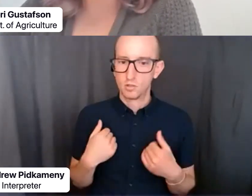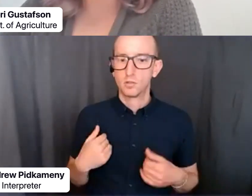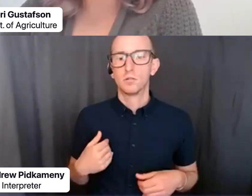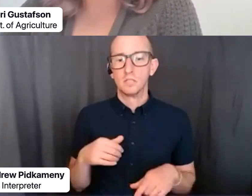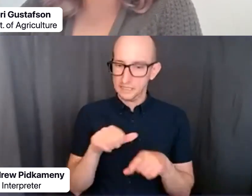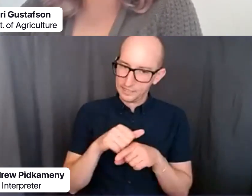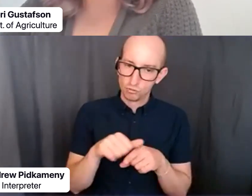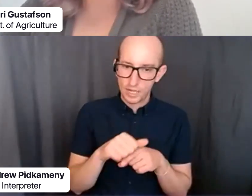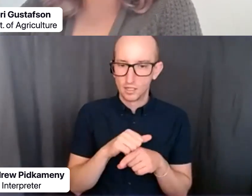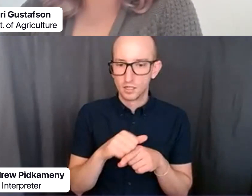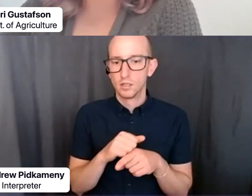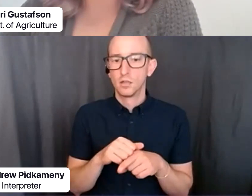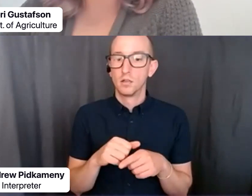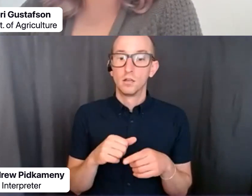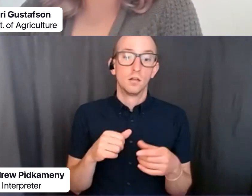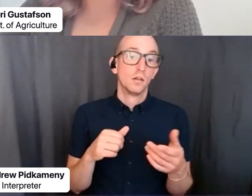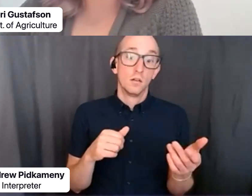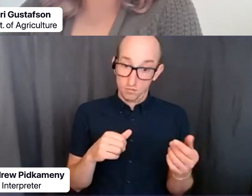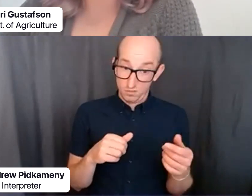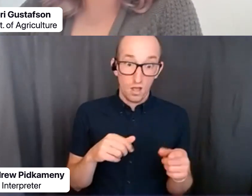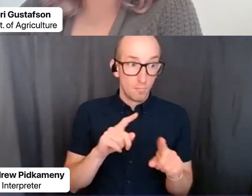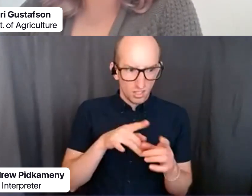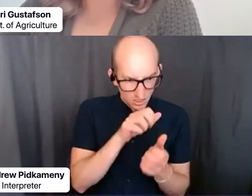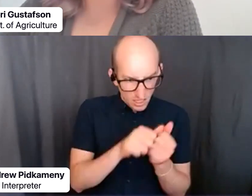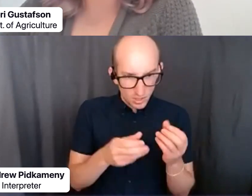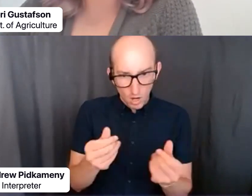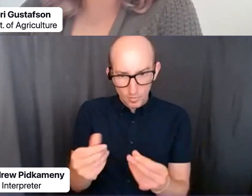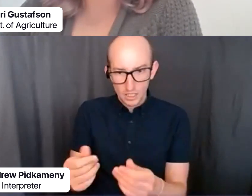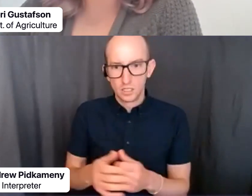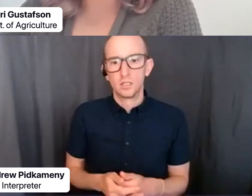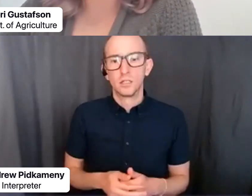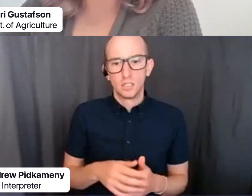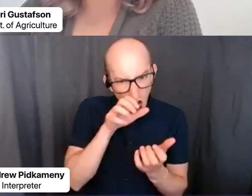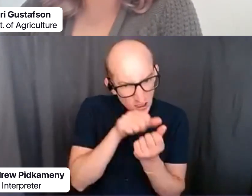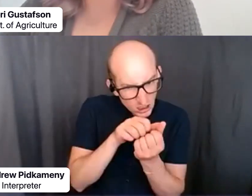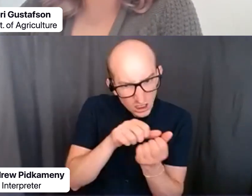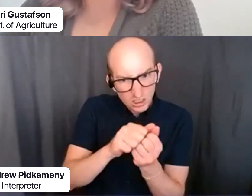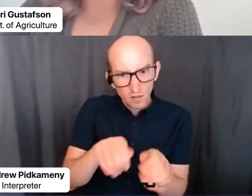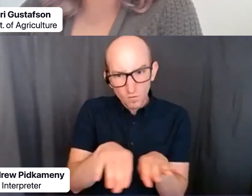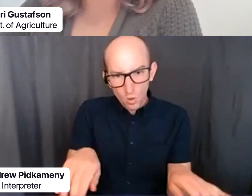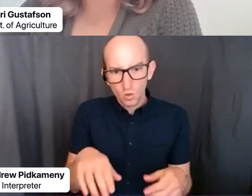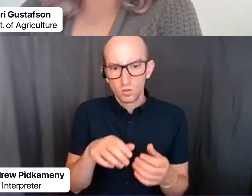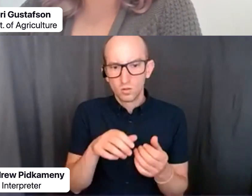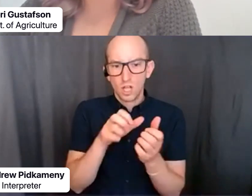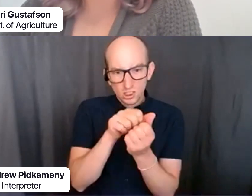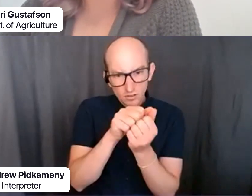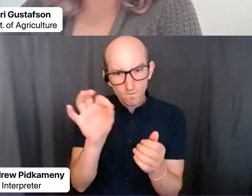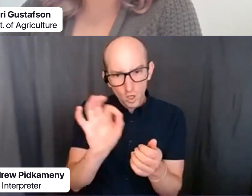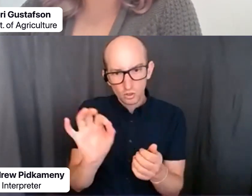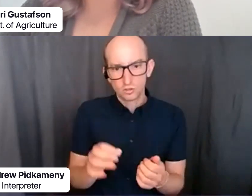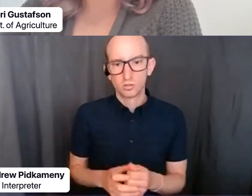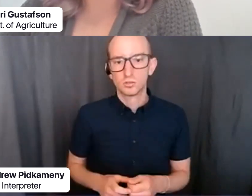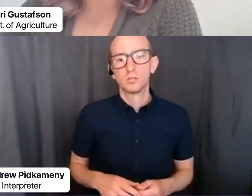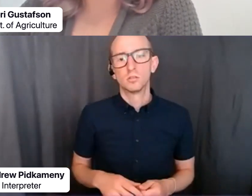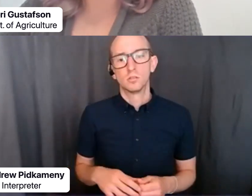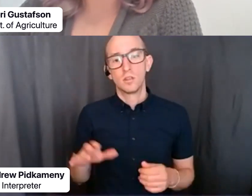asked to bring the dog under control, can the handler put the puppy on their lap to stop the behavior while seated on a chair? Would that be too close to the dog being on furniture it's